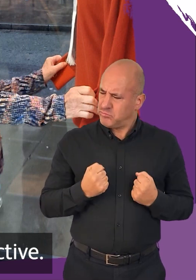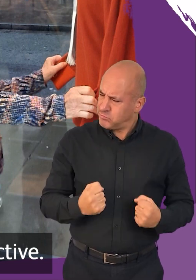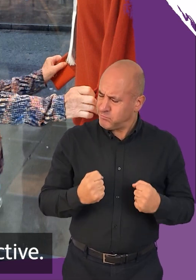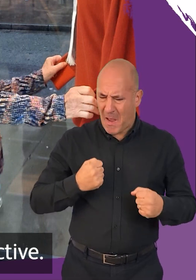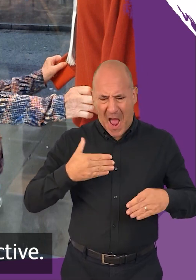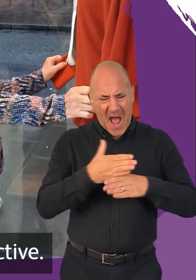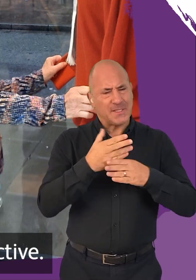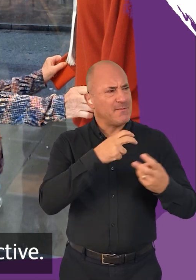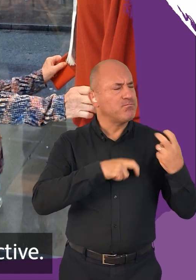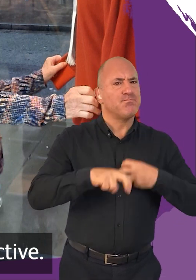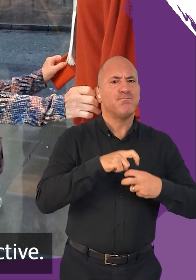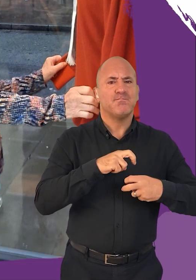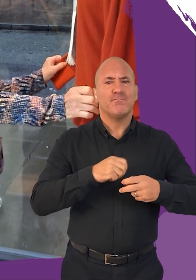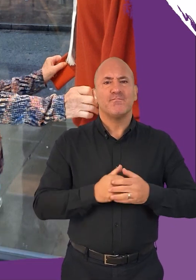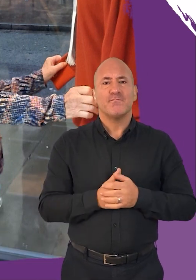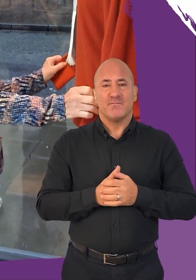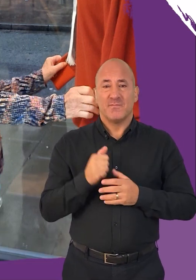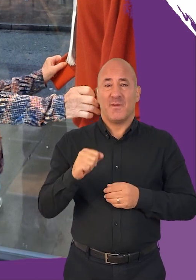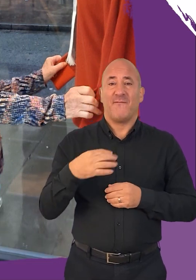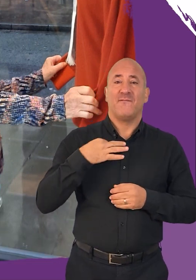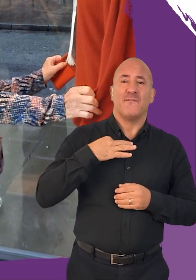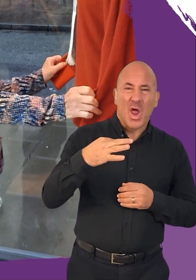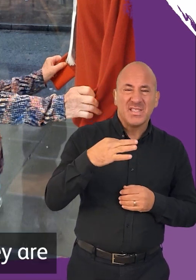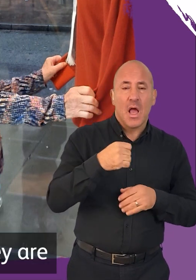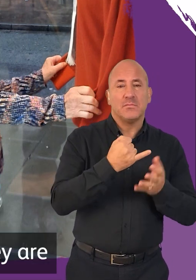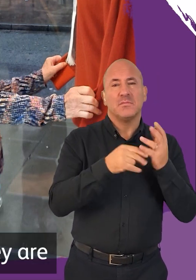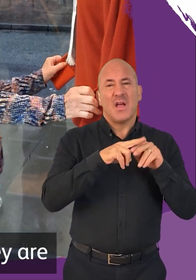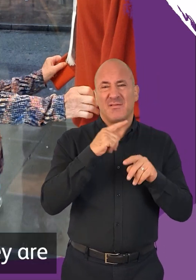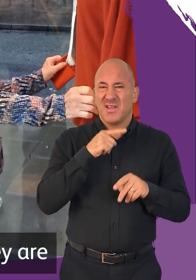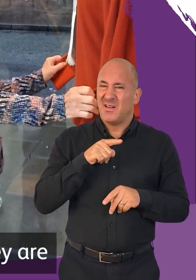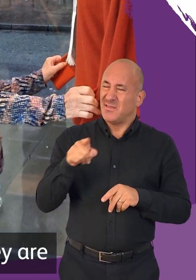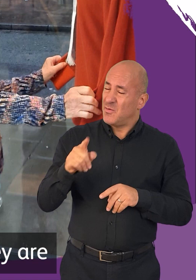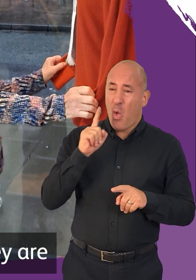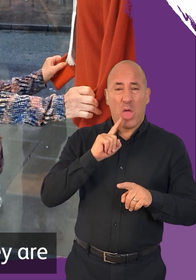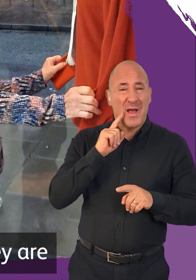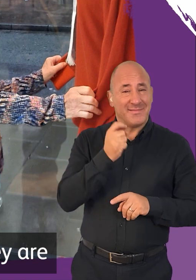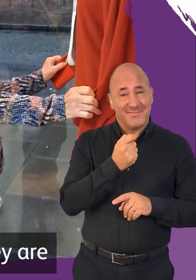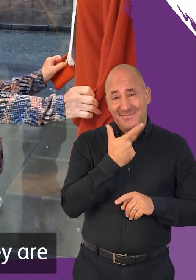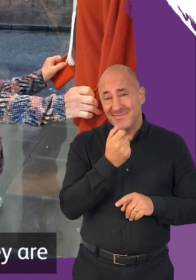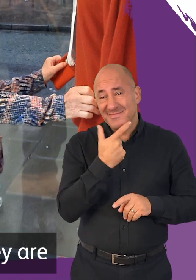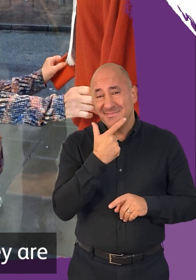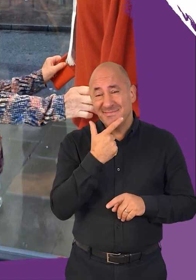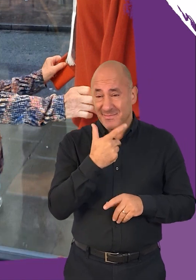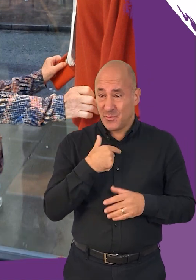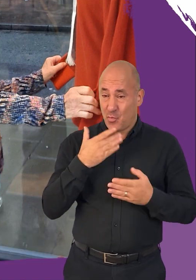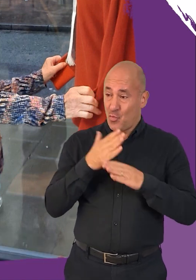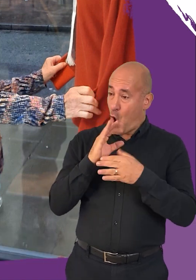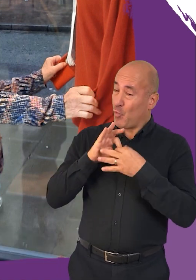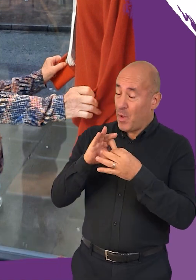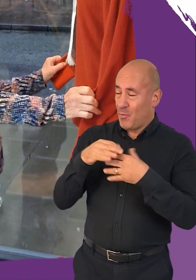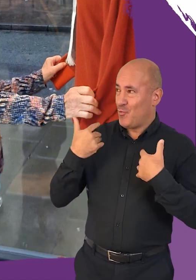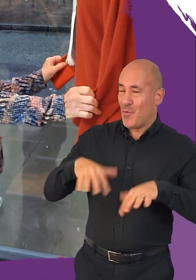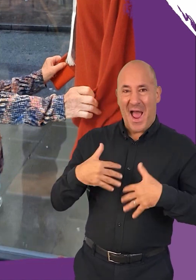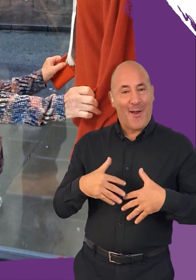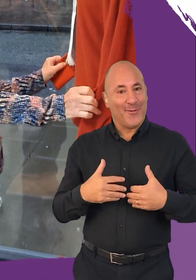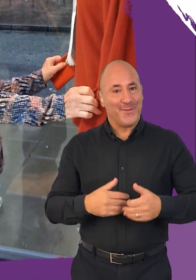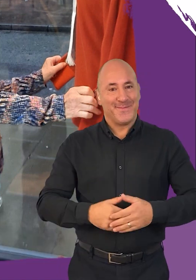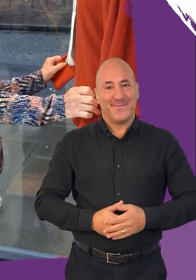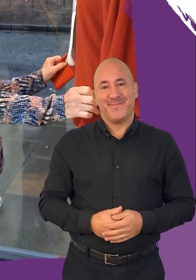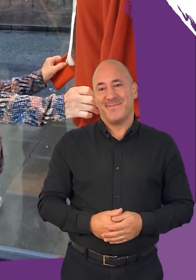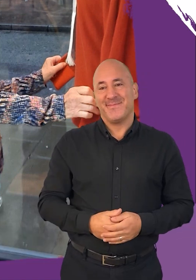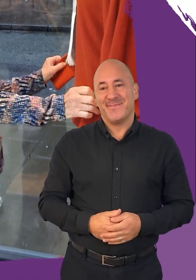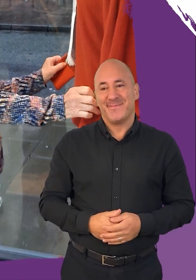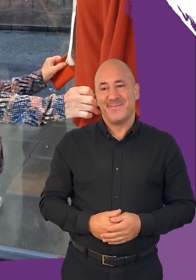stays positive and active. Her fellow volunteers and staff say a smile is printed on her face and they are inspired by working with